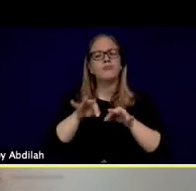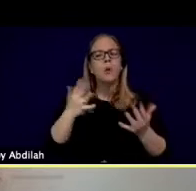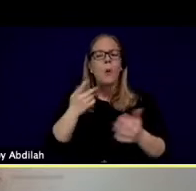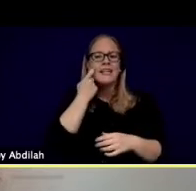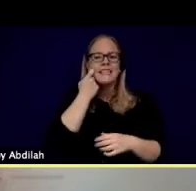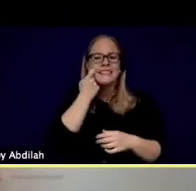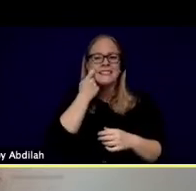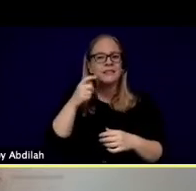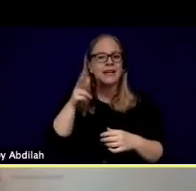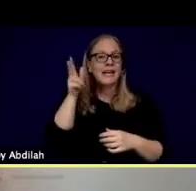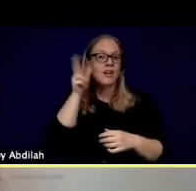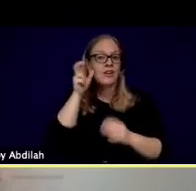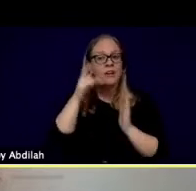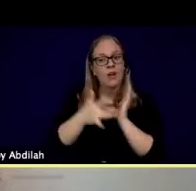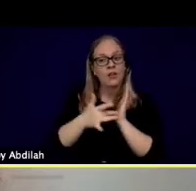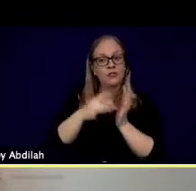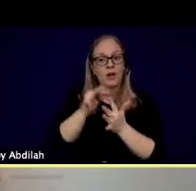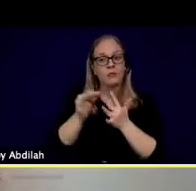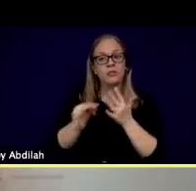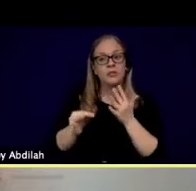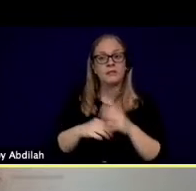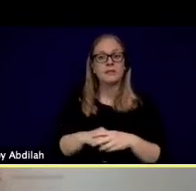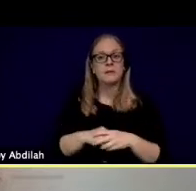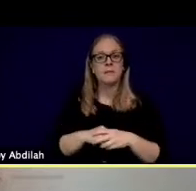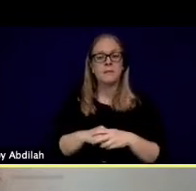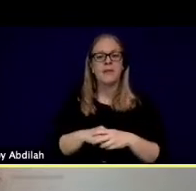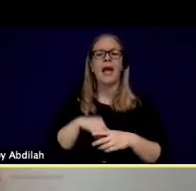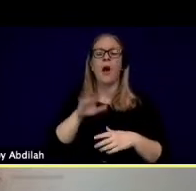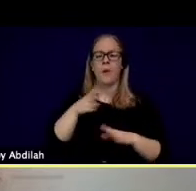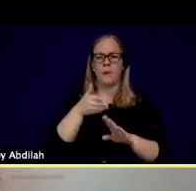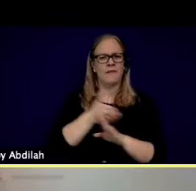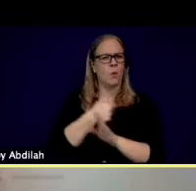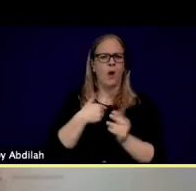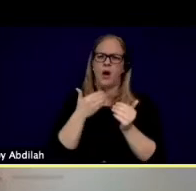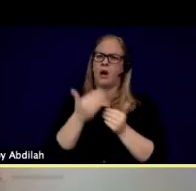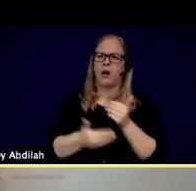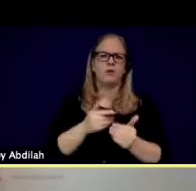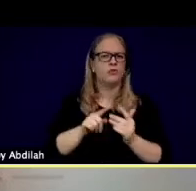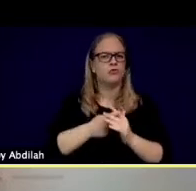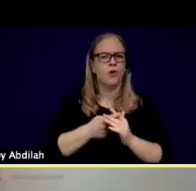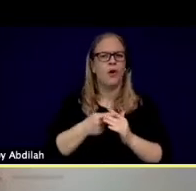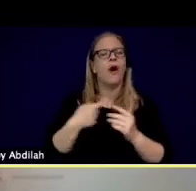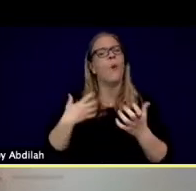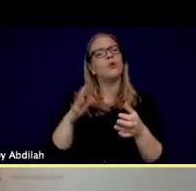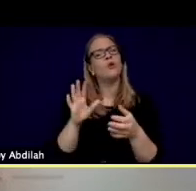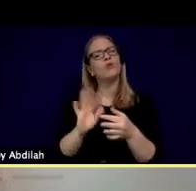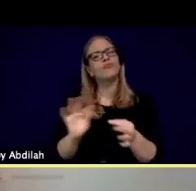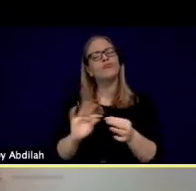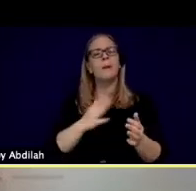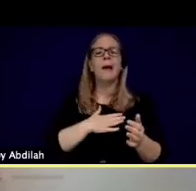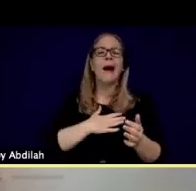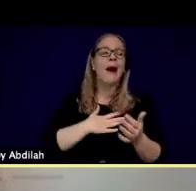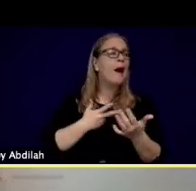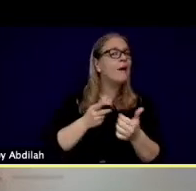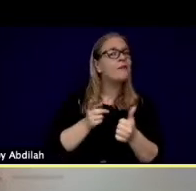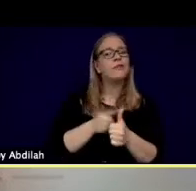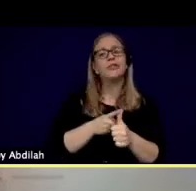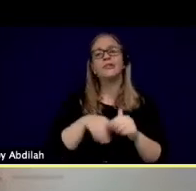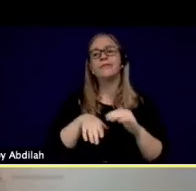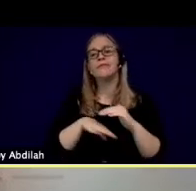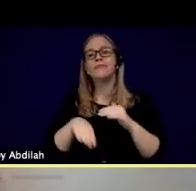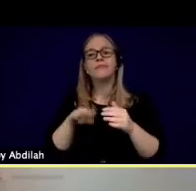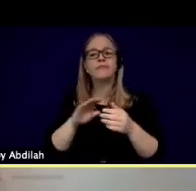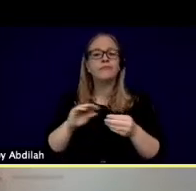options. So first, before I even start, I just wanted to share some initial thoughts. And perhaps they're biased being